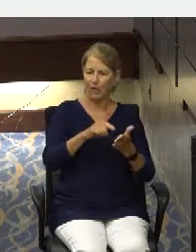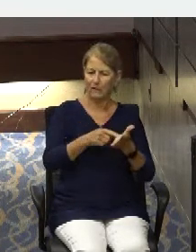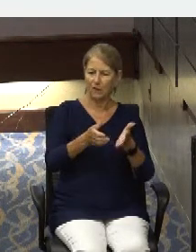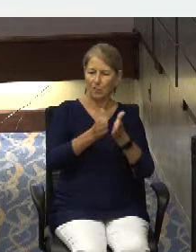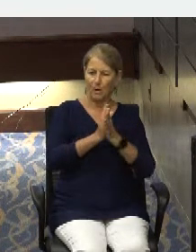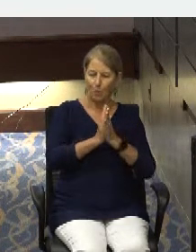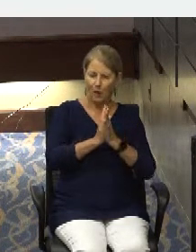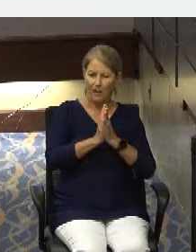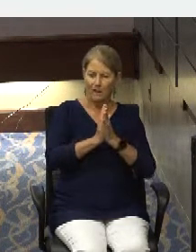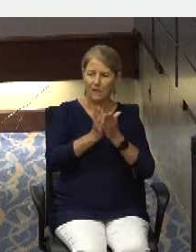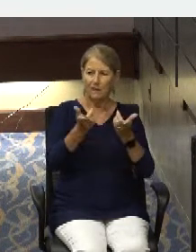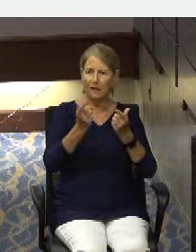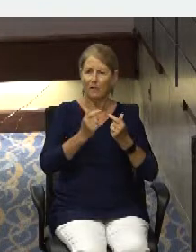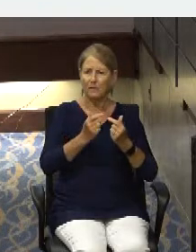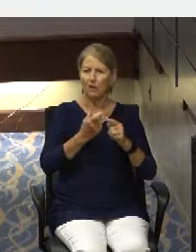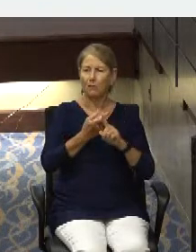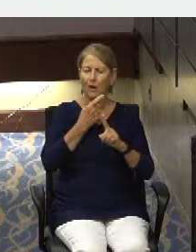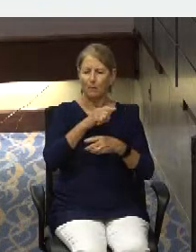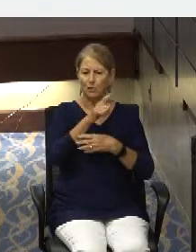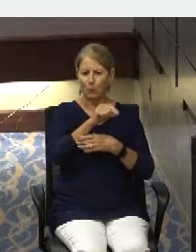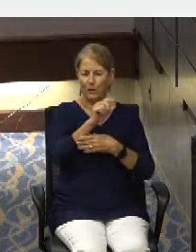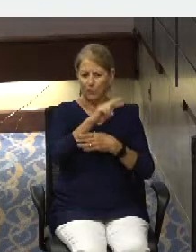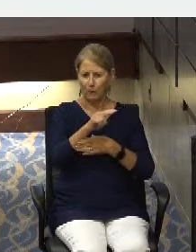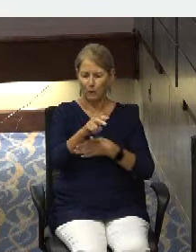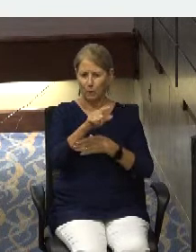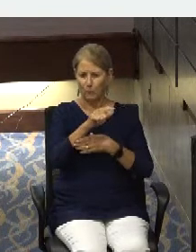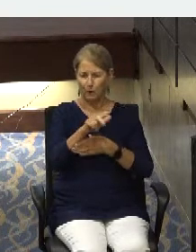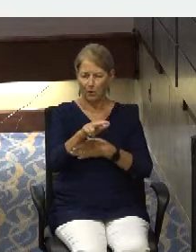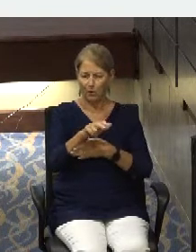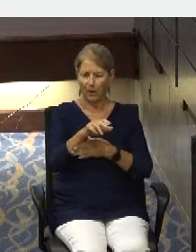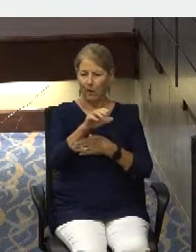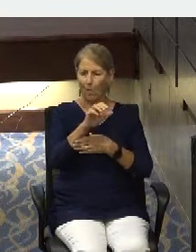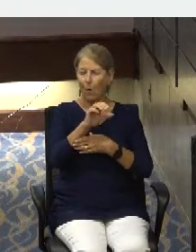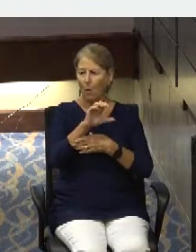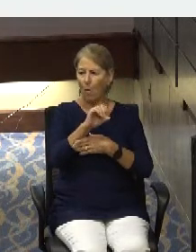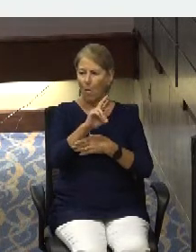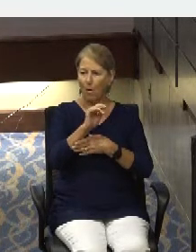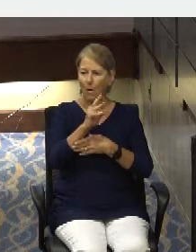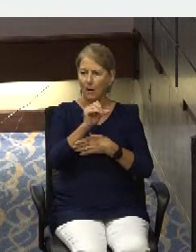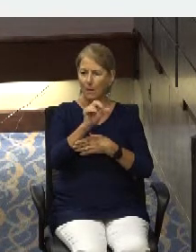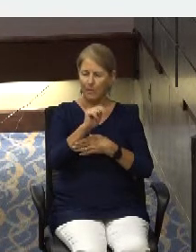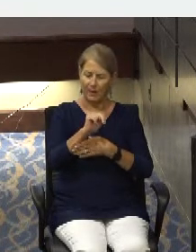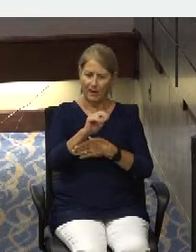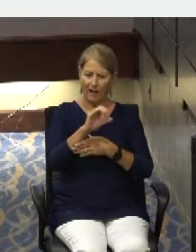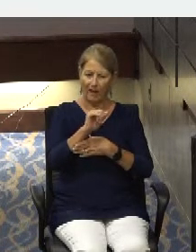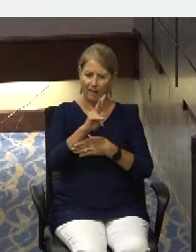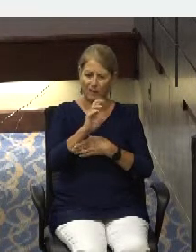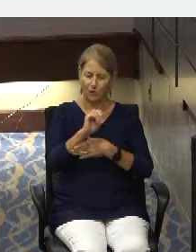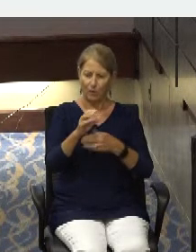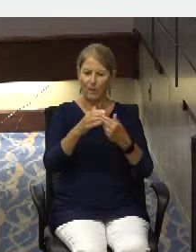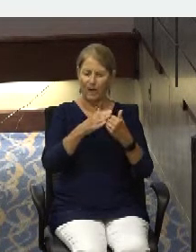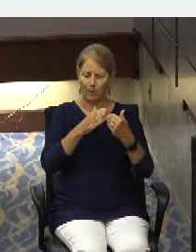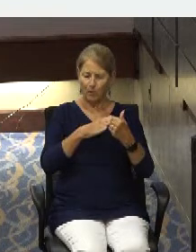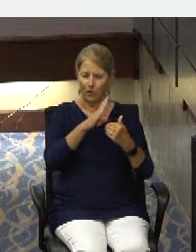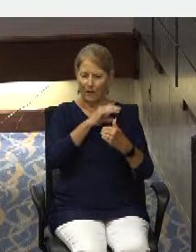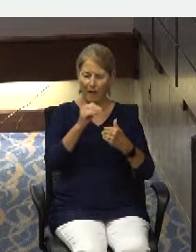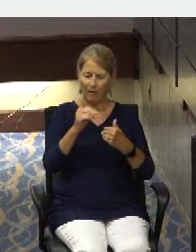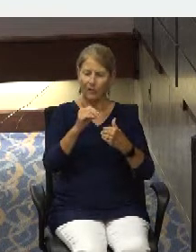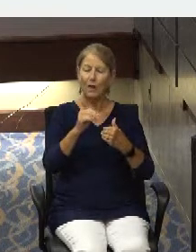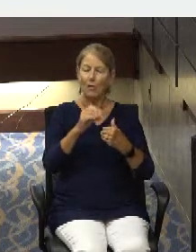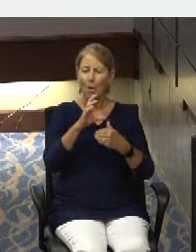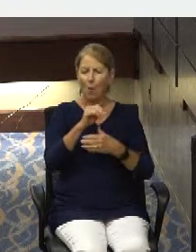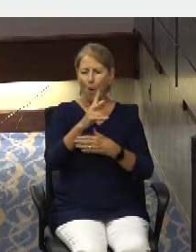for 2322 and 2324 Gorman Avenue within the Sanger Heights neighborhood and the Conservation District